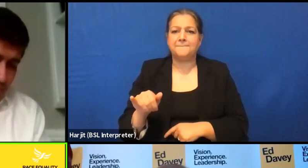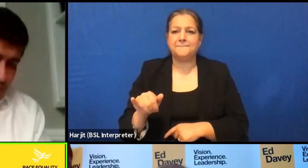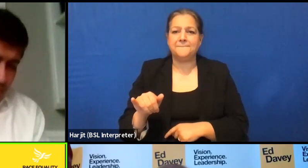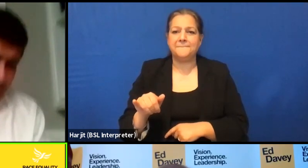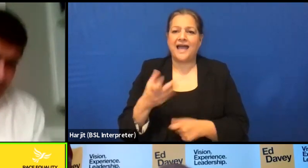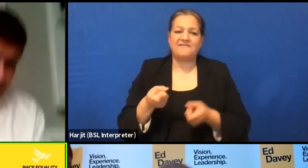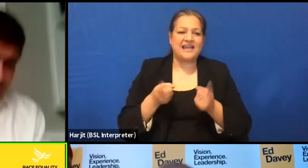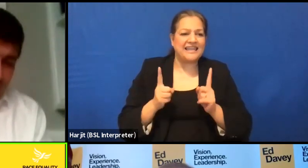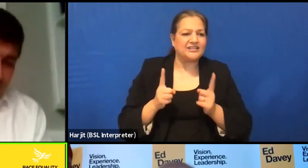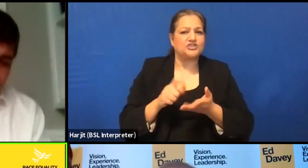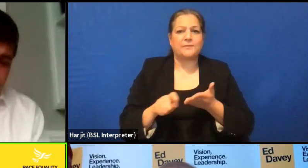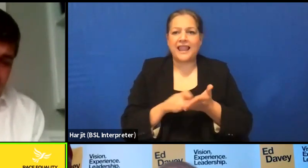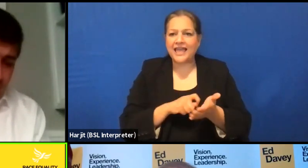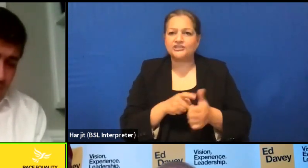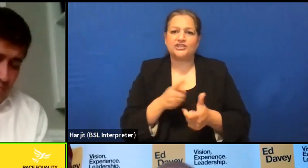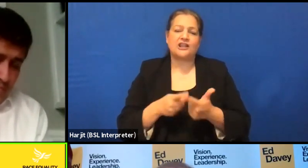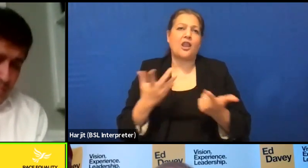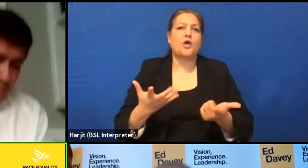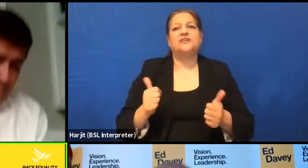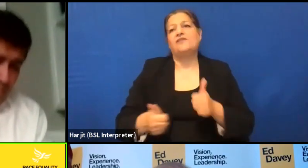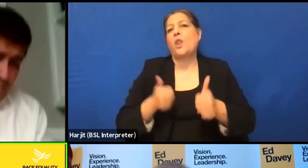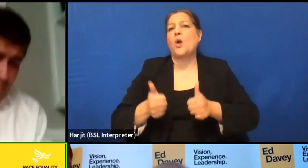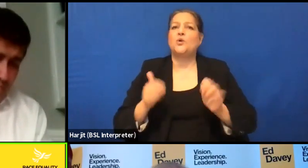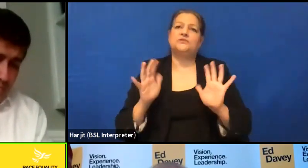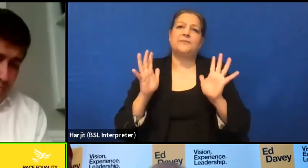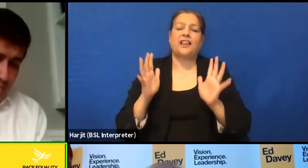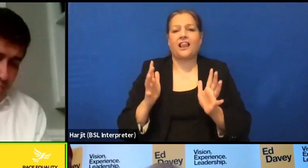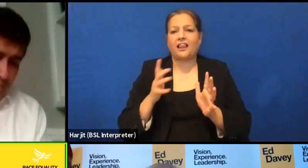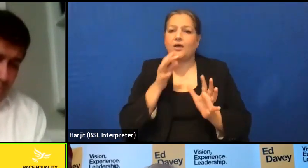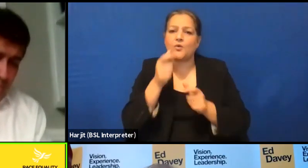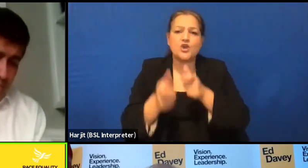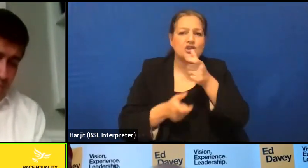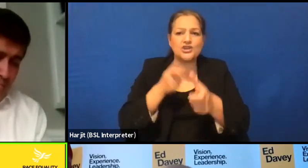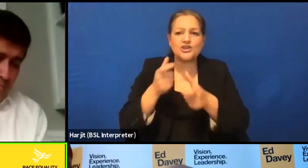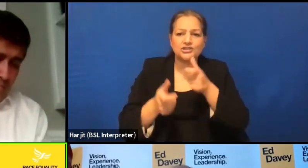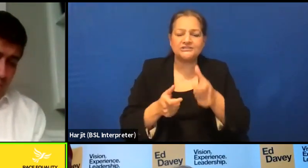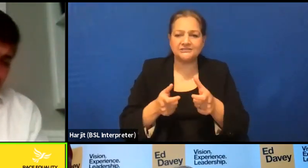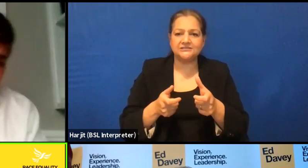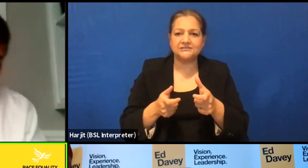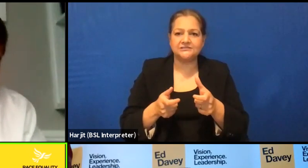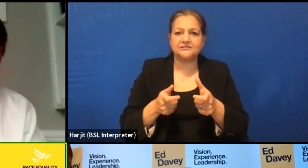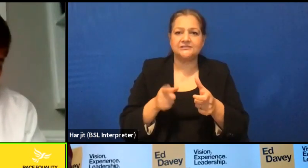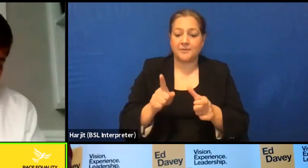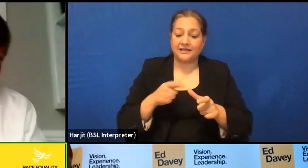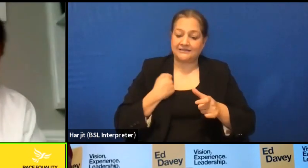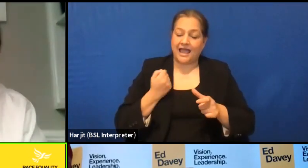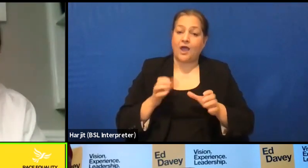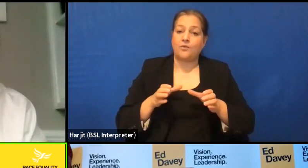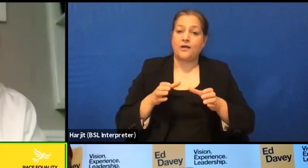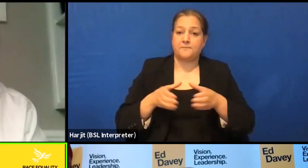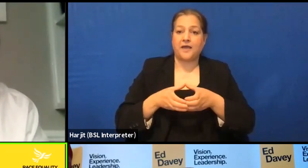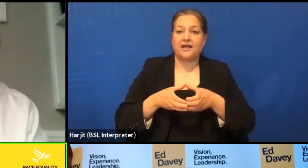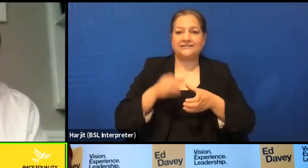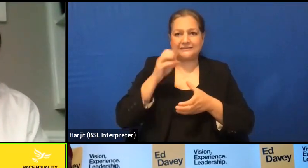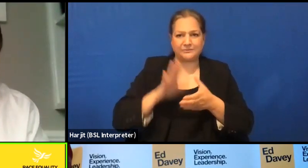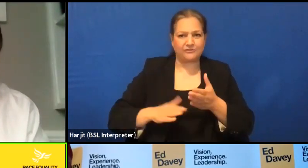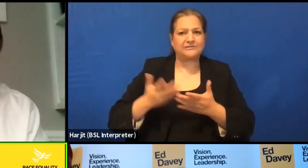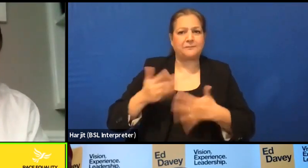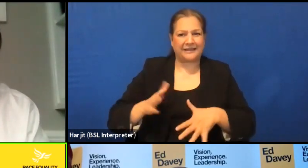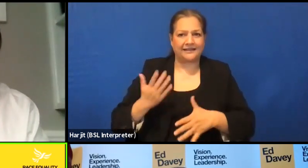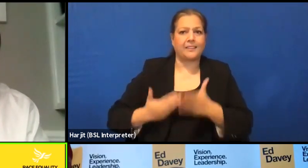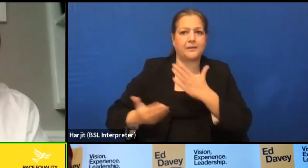elections, you have a lot of laudable words, and because of the experience of the party in the past, but also the experience at the